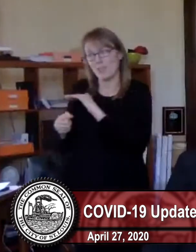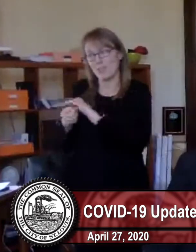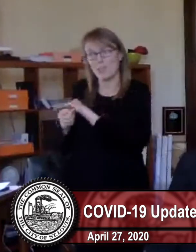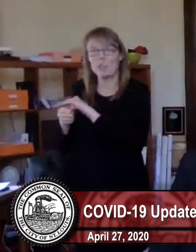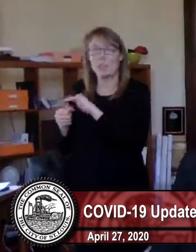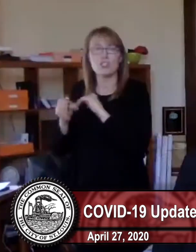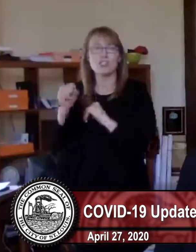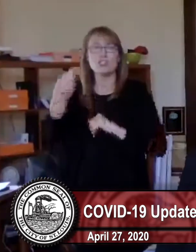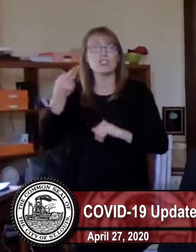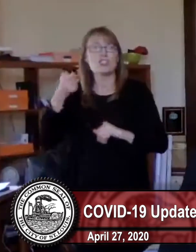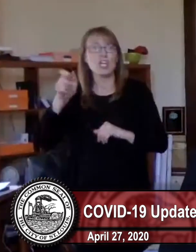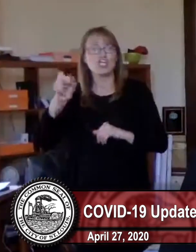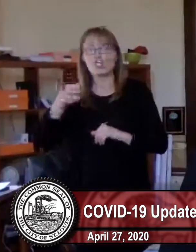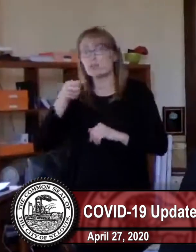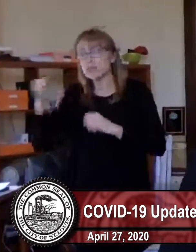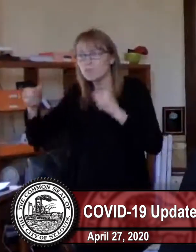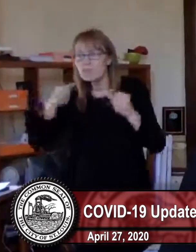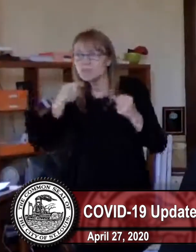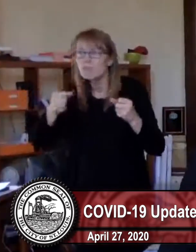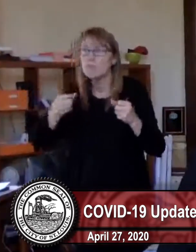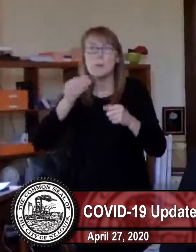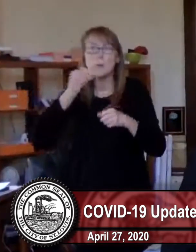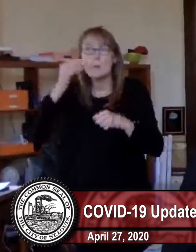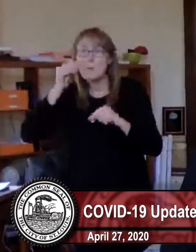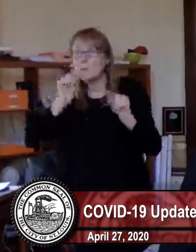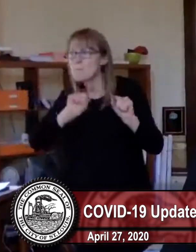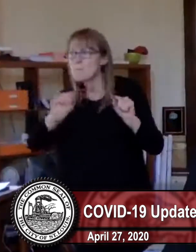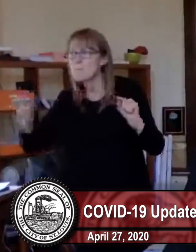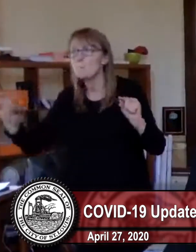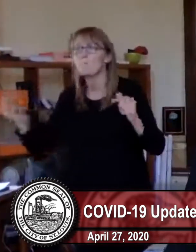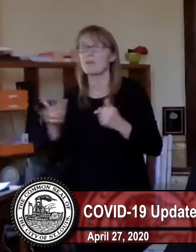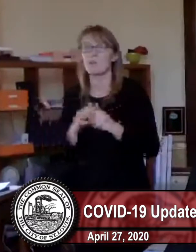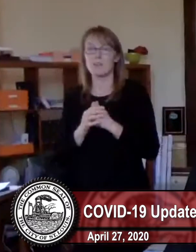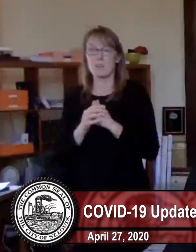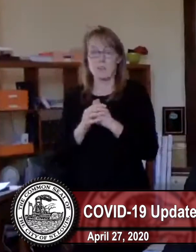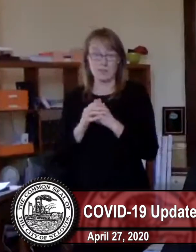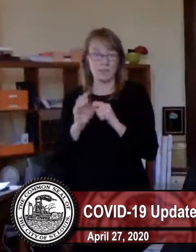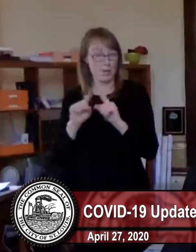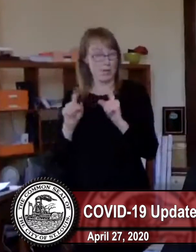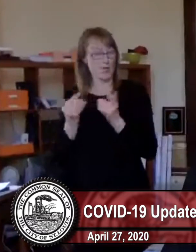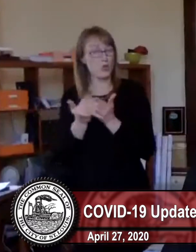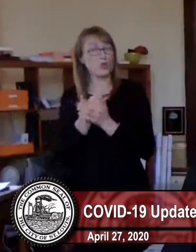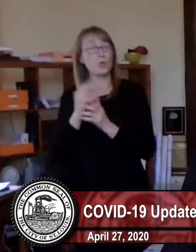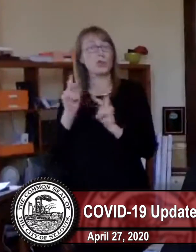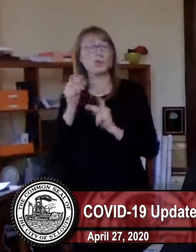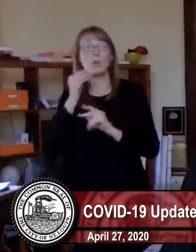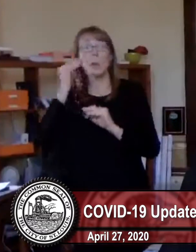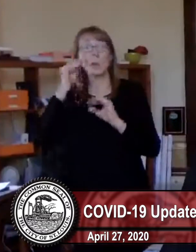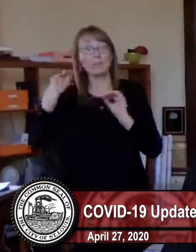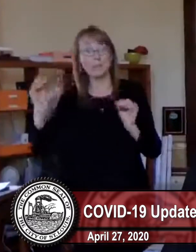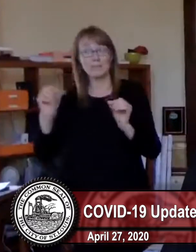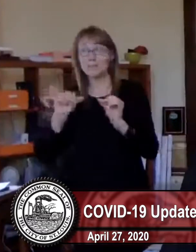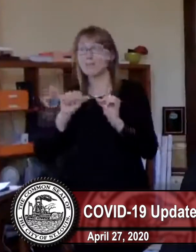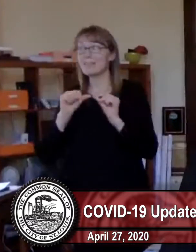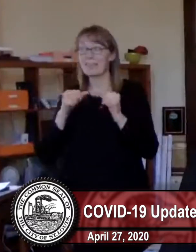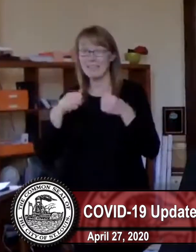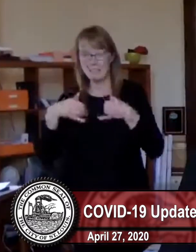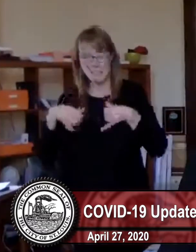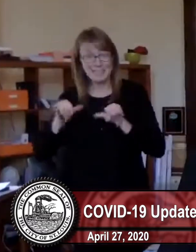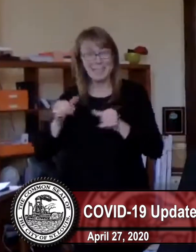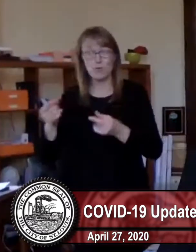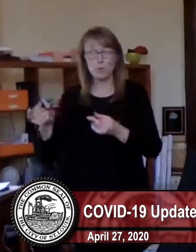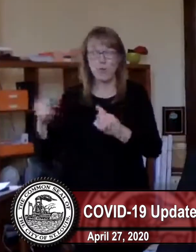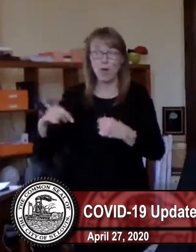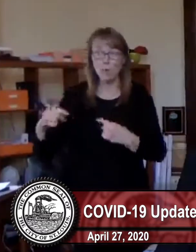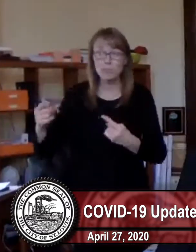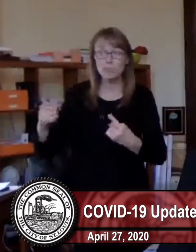40 people already. There are a number of new people who continue to come. And so we are working on a plan right now